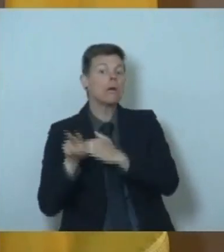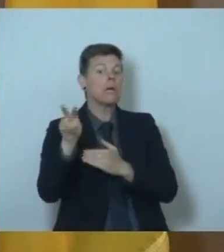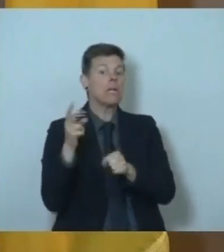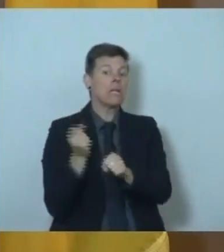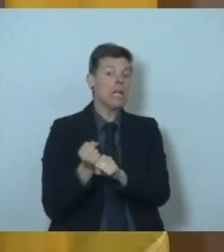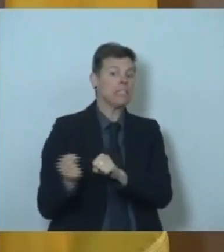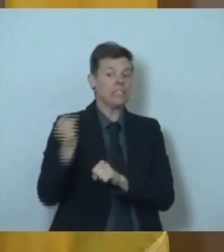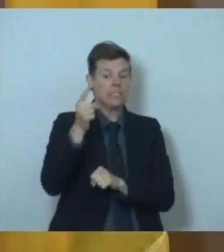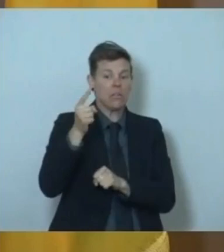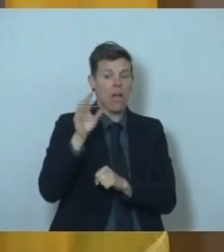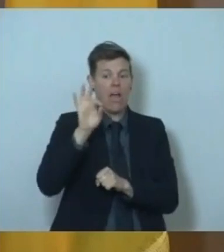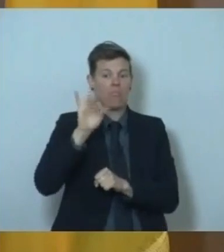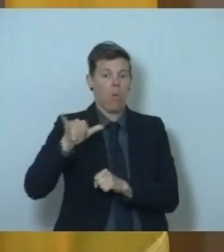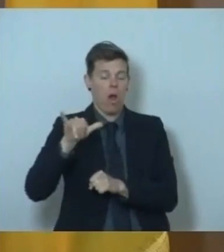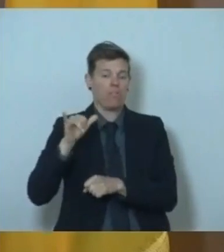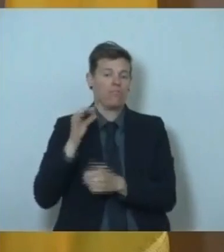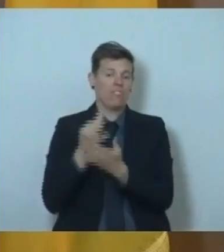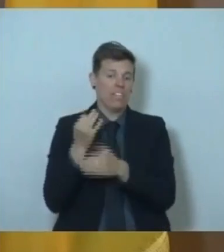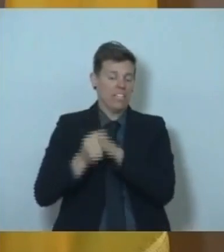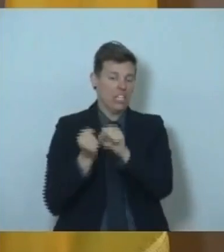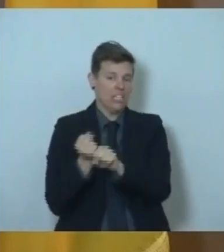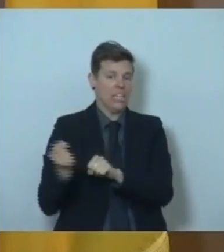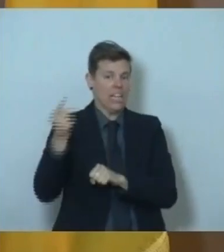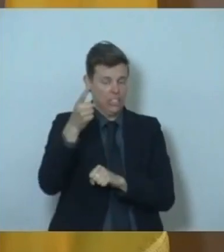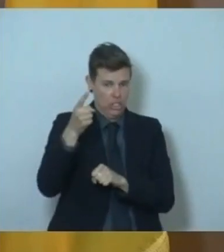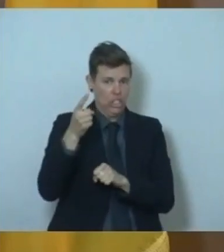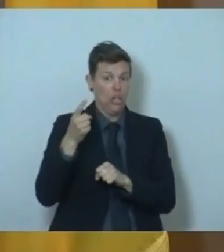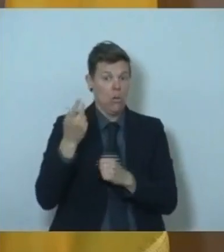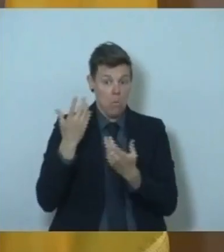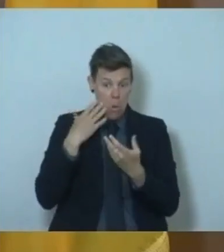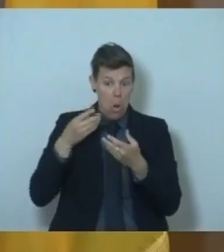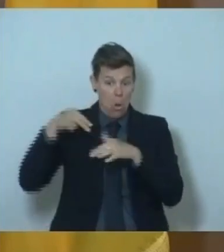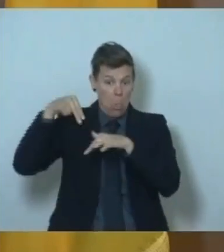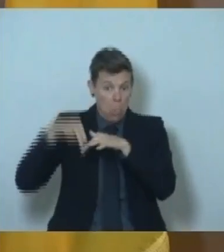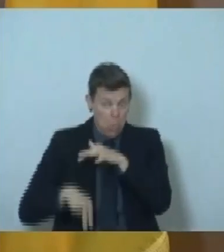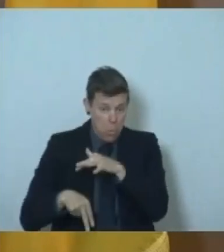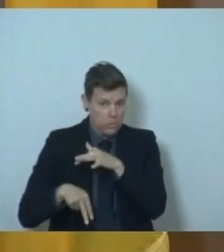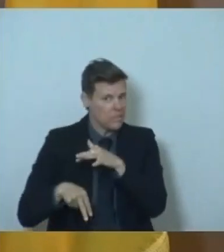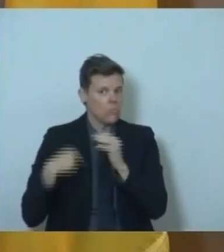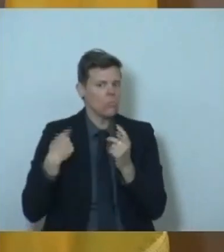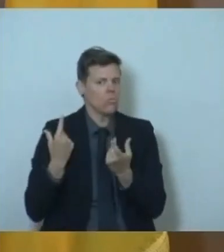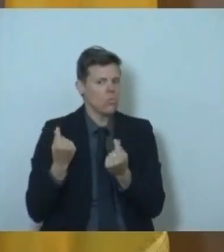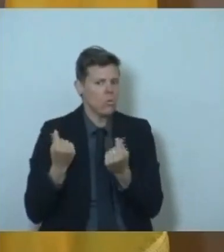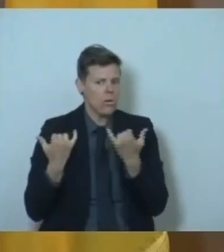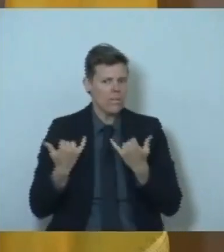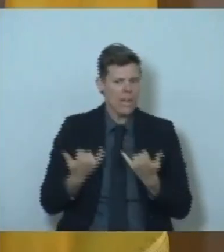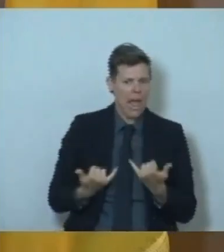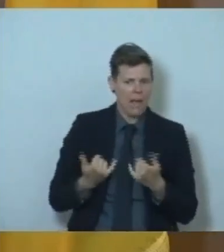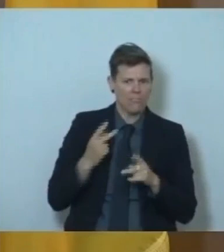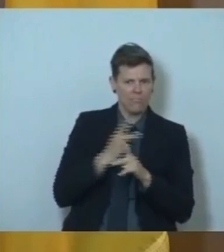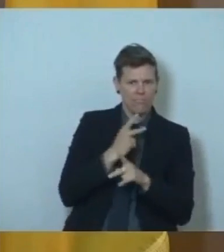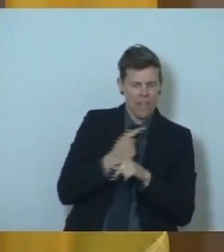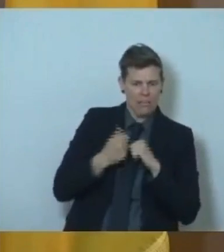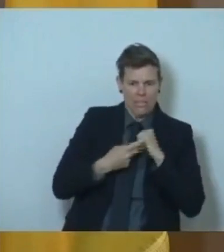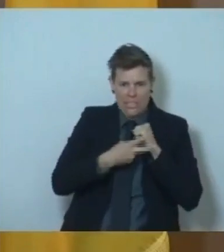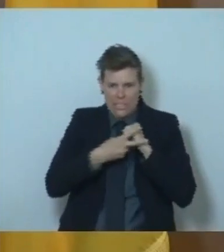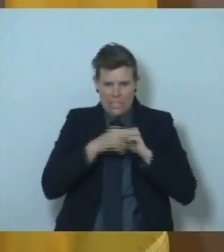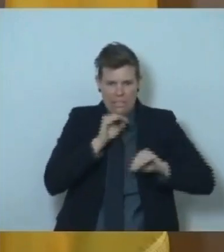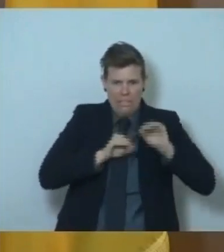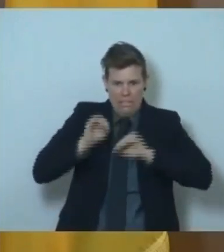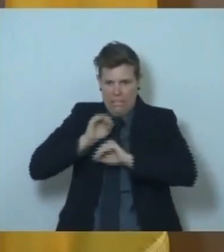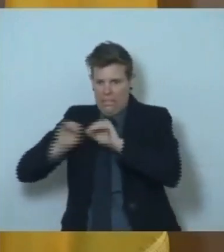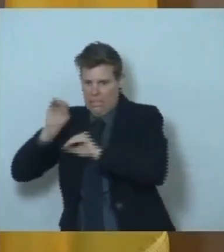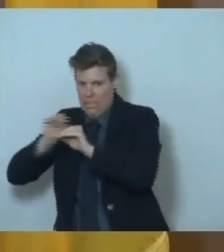that we have confidence together, and we do, that between reserves and the federal stimulus money, that we're